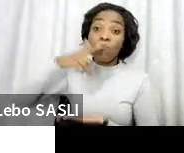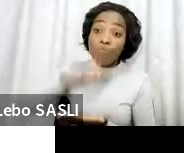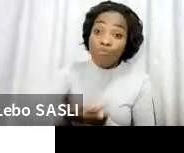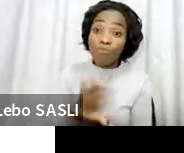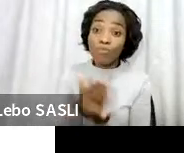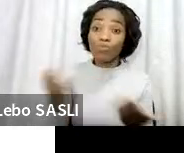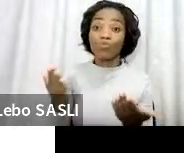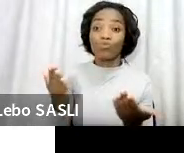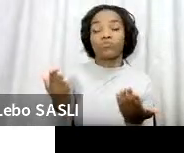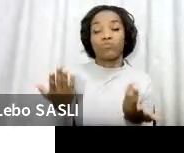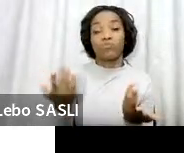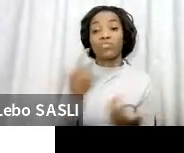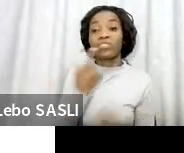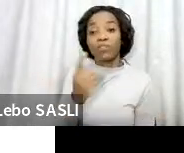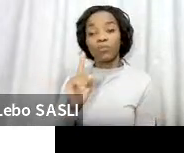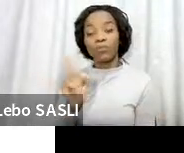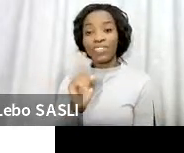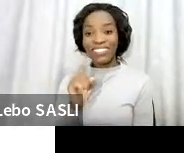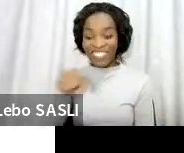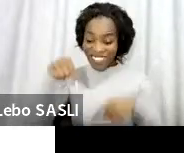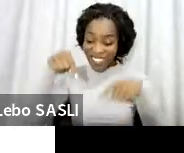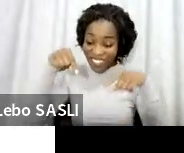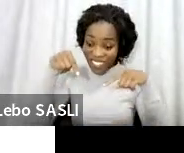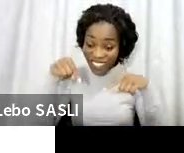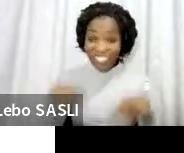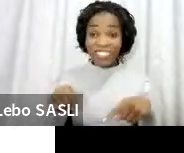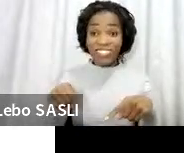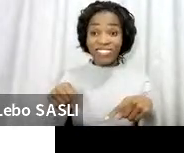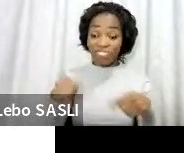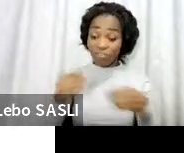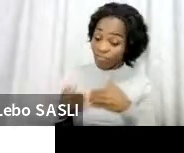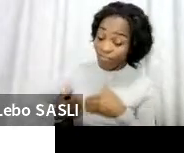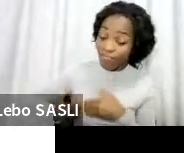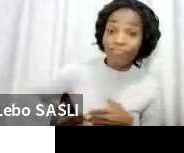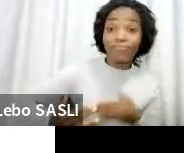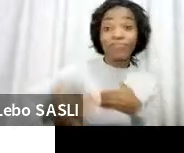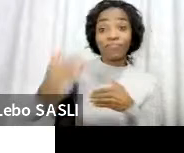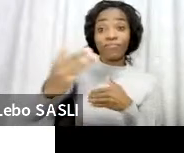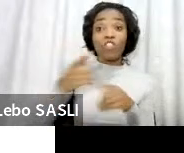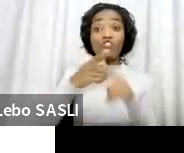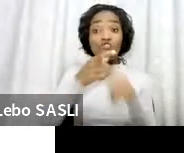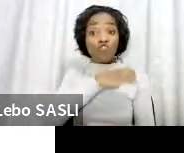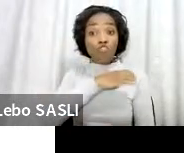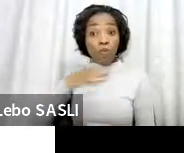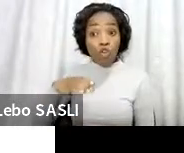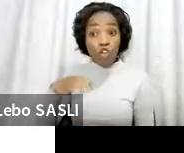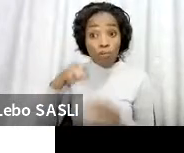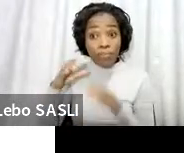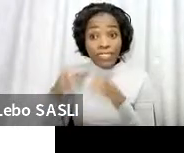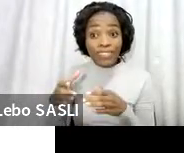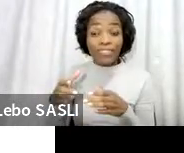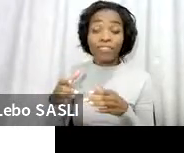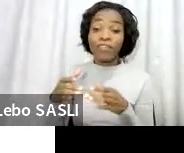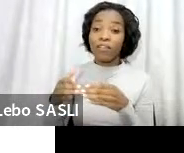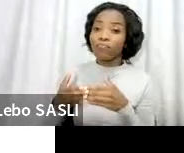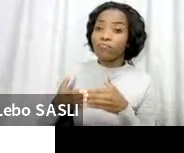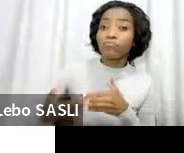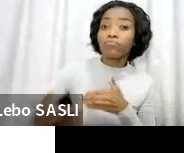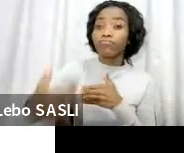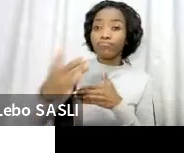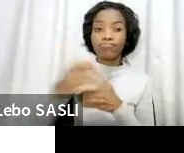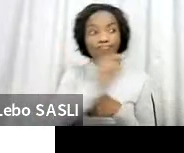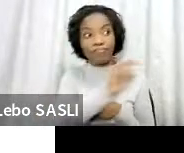we are saying, this is the word, starting from the commissioner and going down to the individuals who service